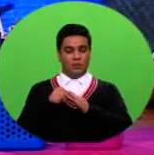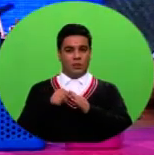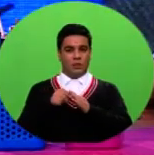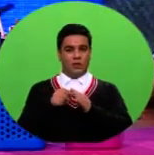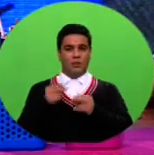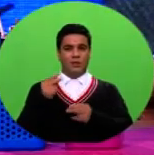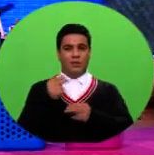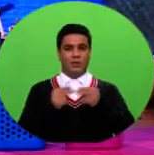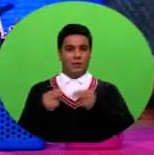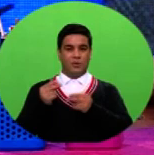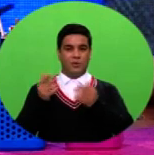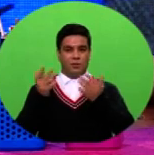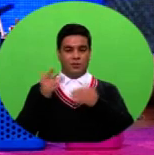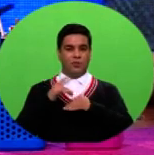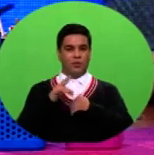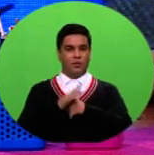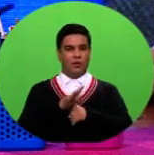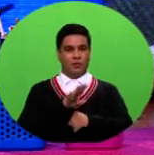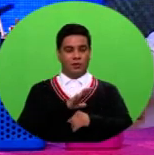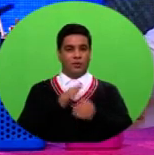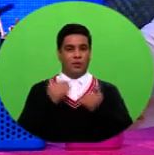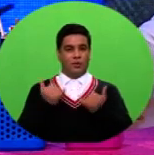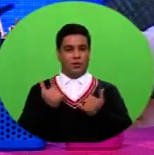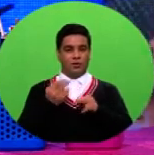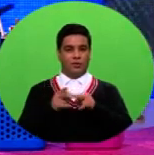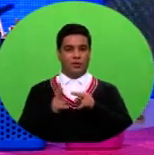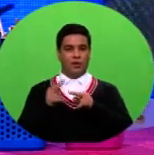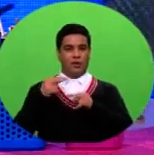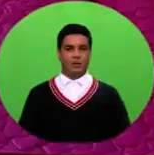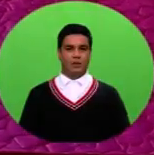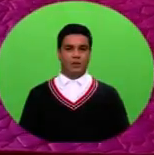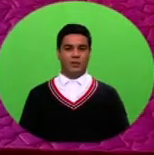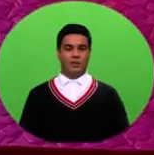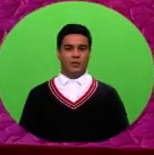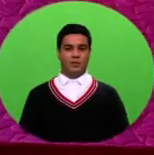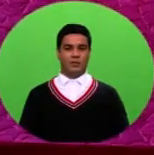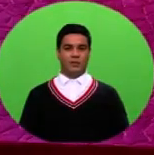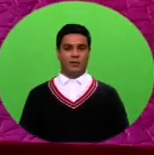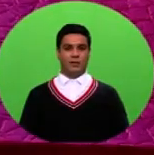Buklash chizig'larimizni ustidan yurgizib chiqdik. Endi buni qirqib olamiz.